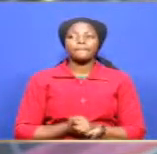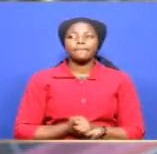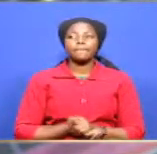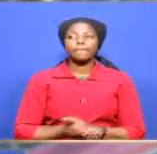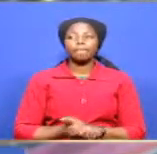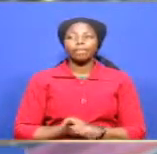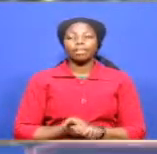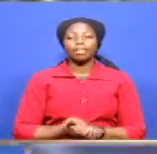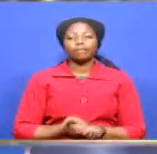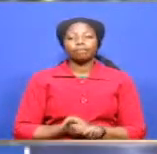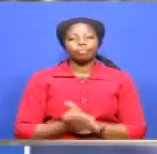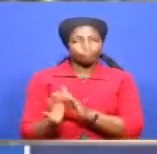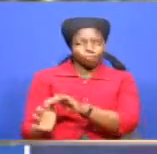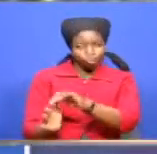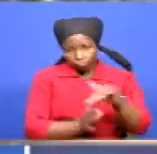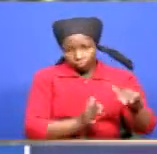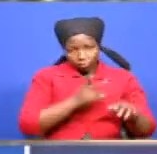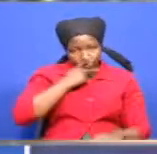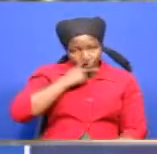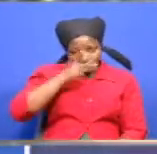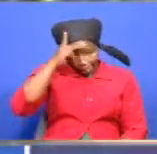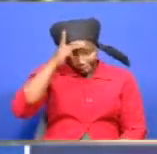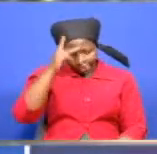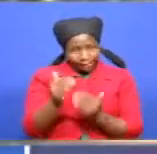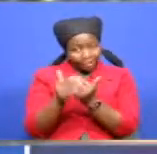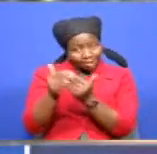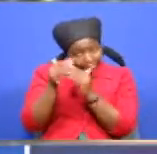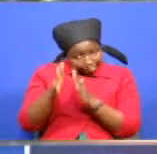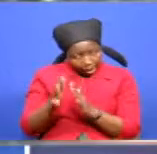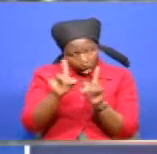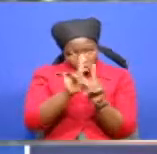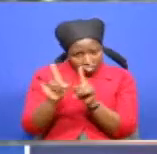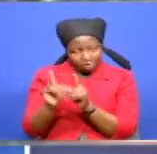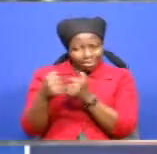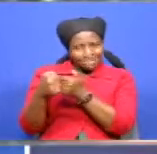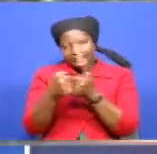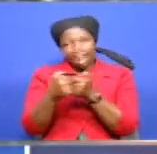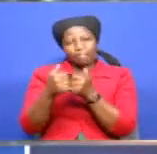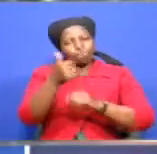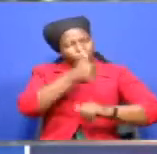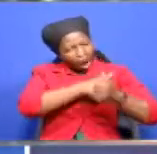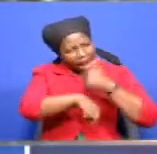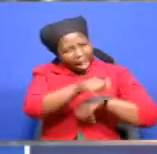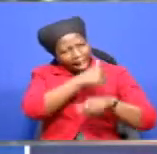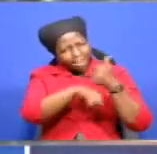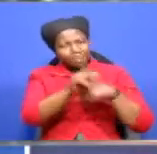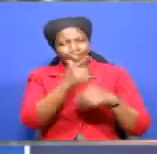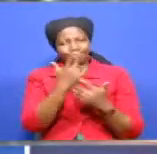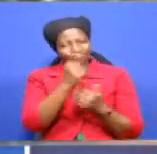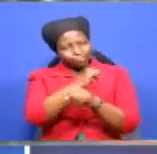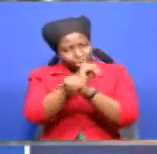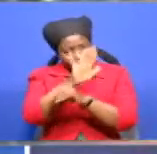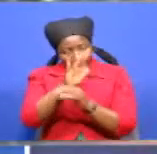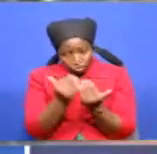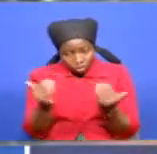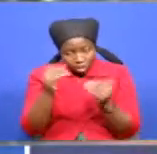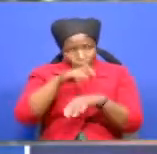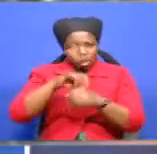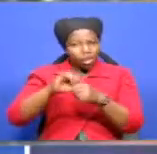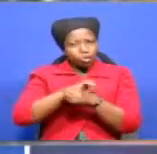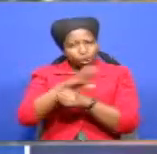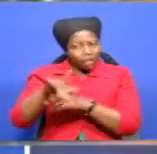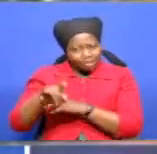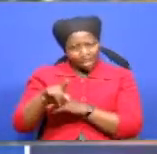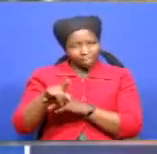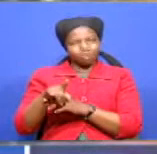Now, parents and guardians have been challenged to play a more proactive role in the lives of their children during the coronavirus